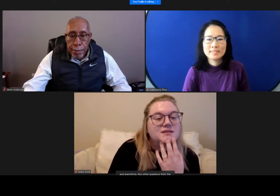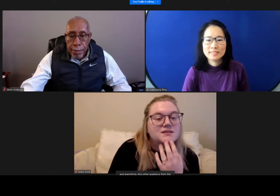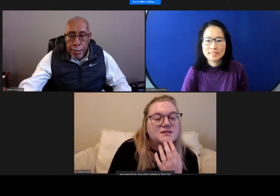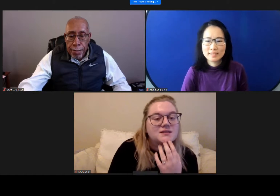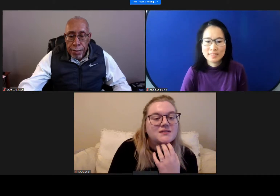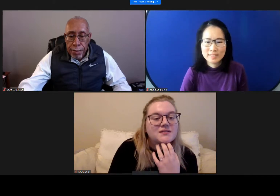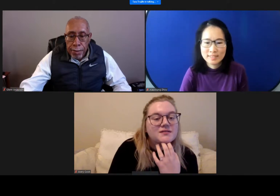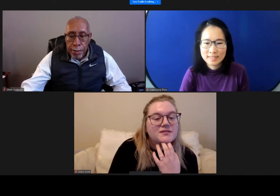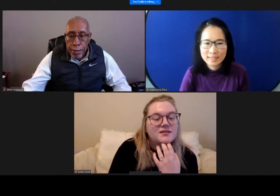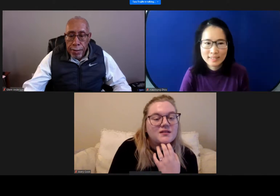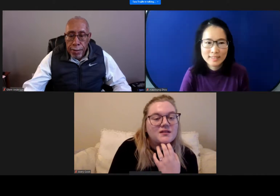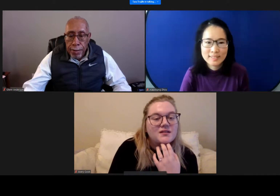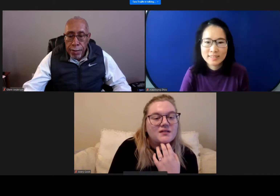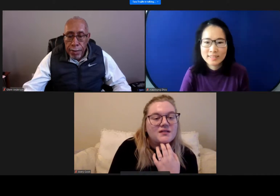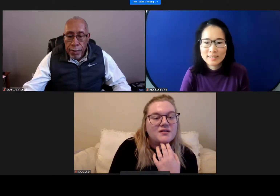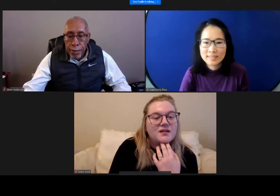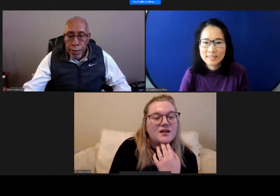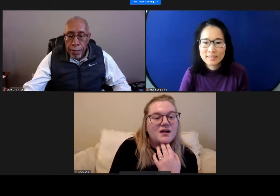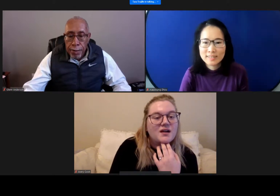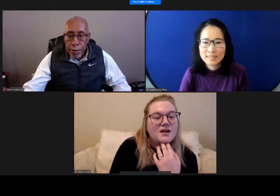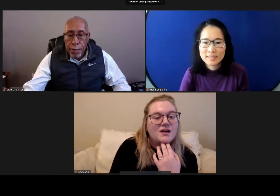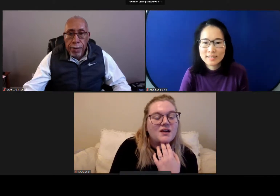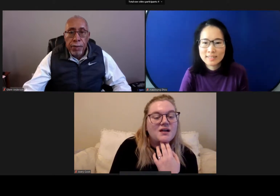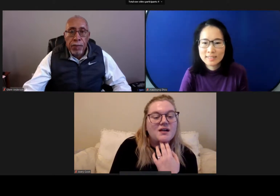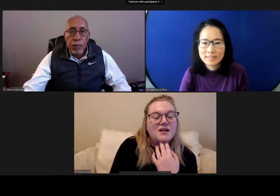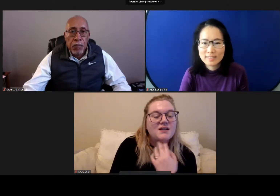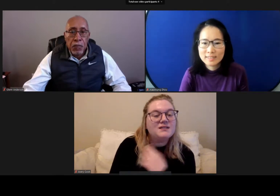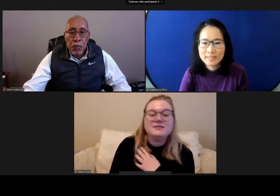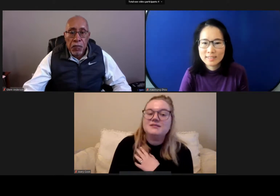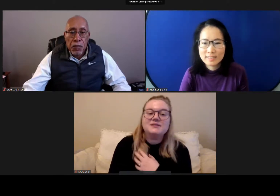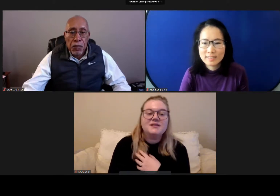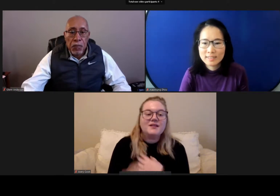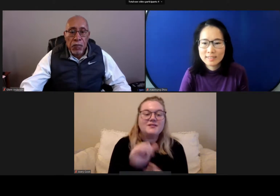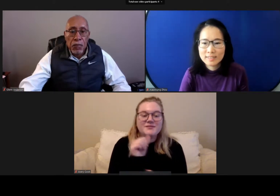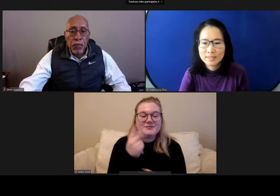I'm checking the chat and the Q&A.